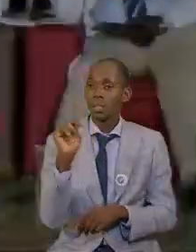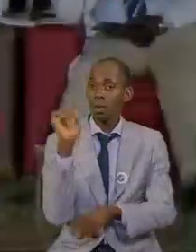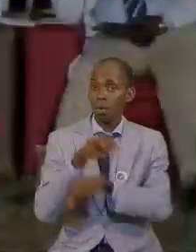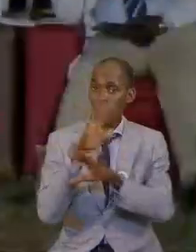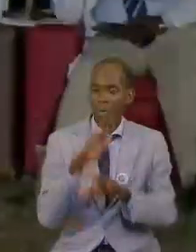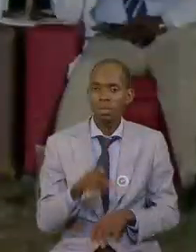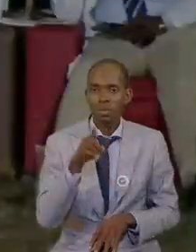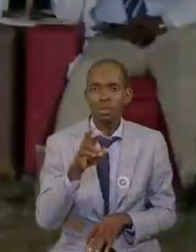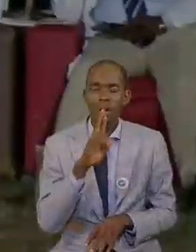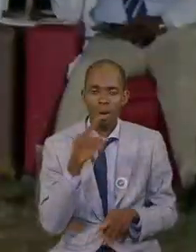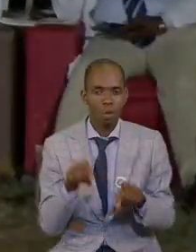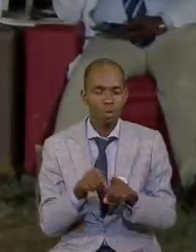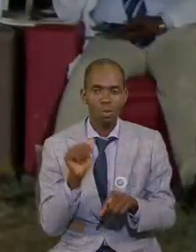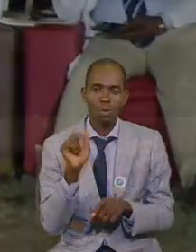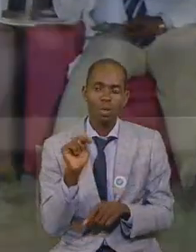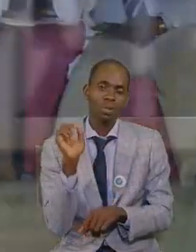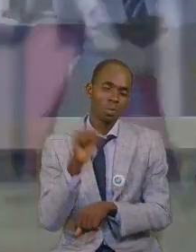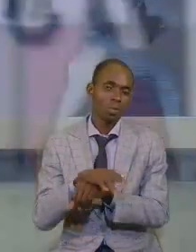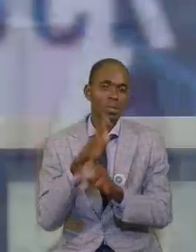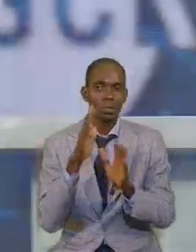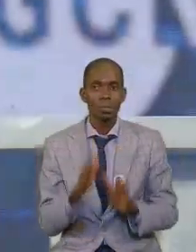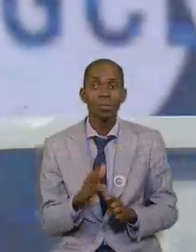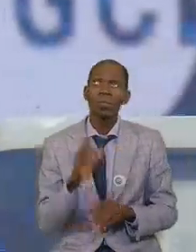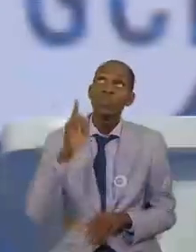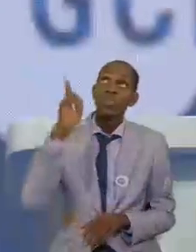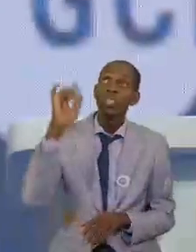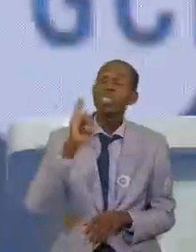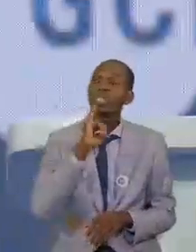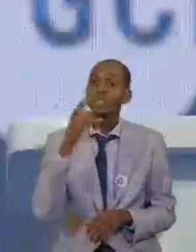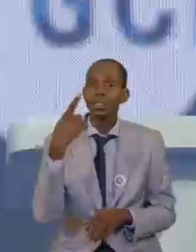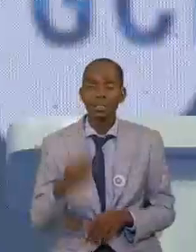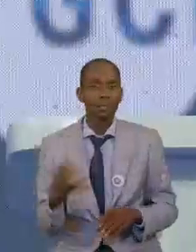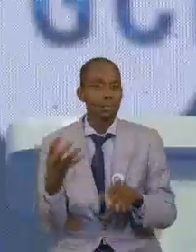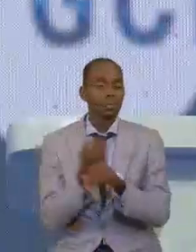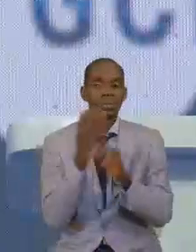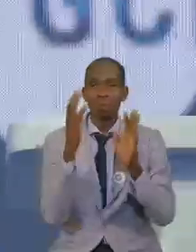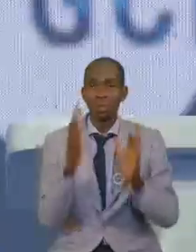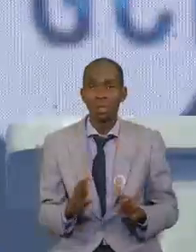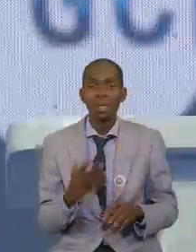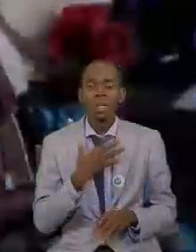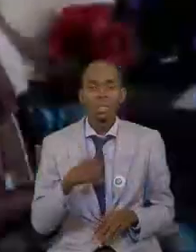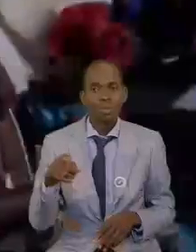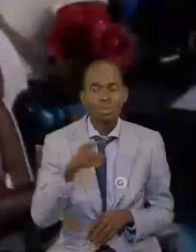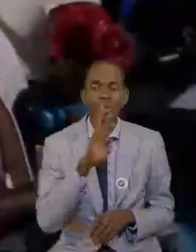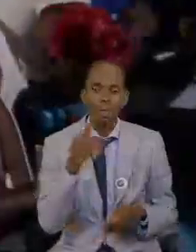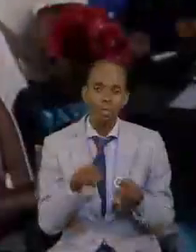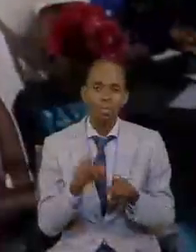overcomer. He is the conqueror, and you are the conqueror